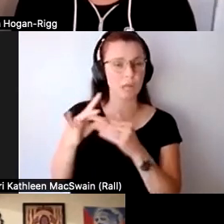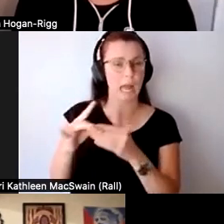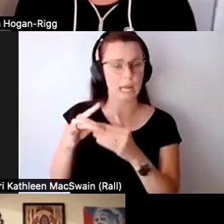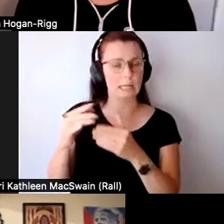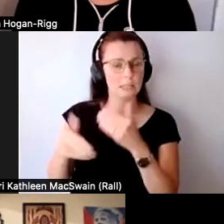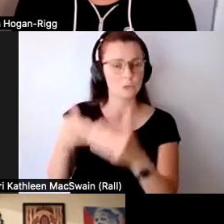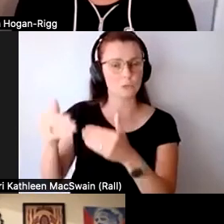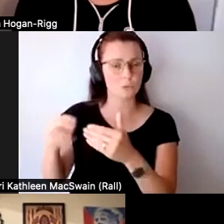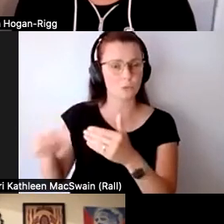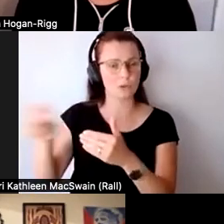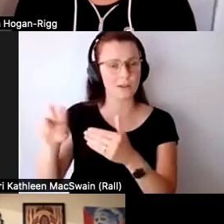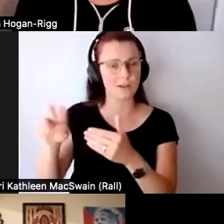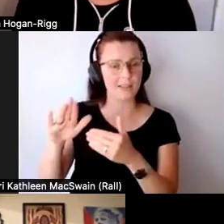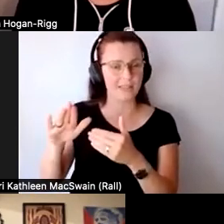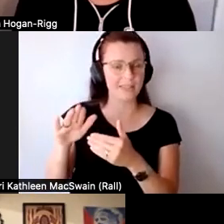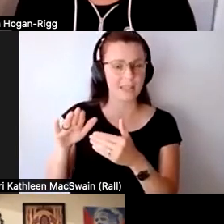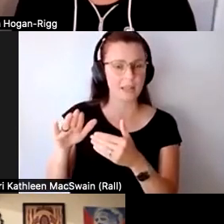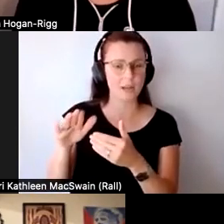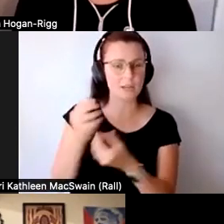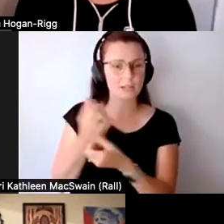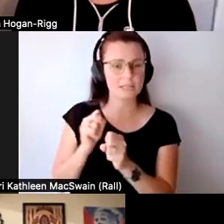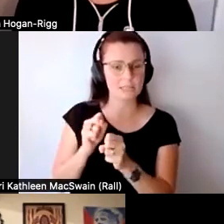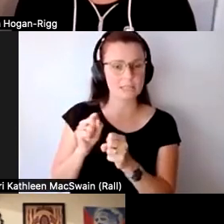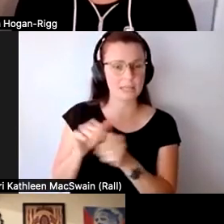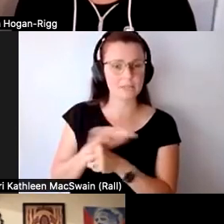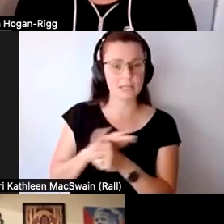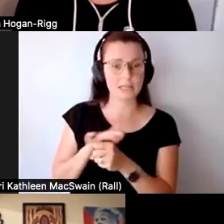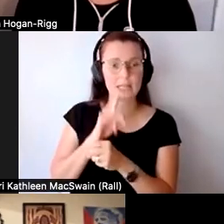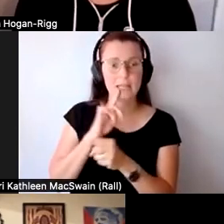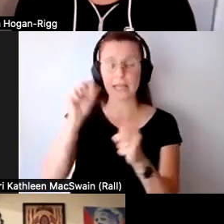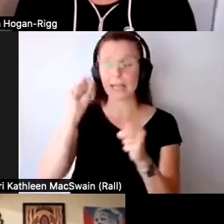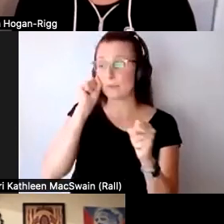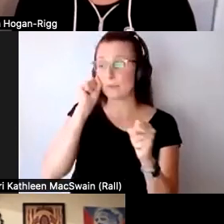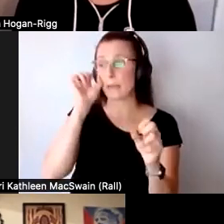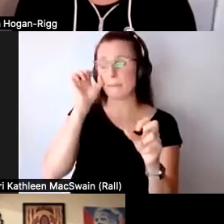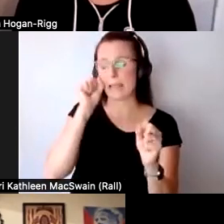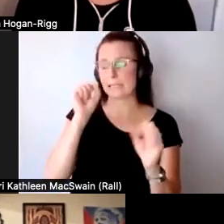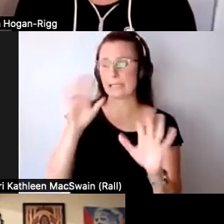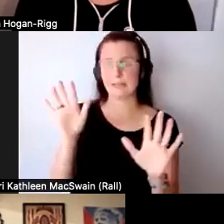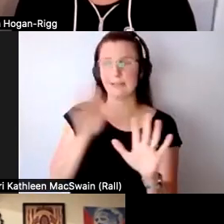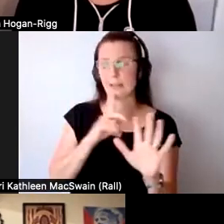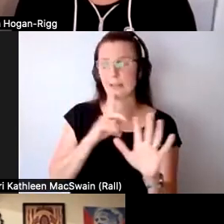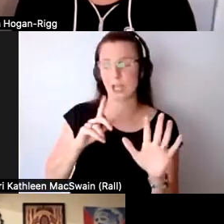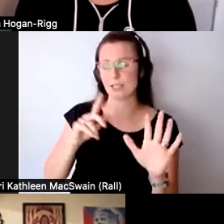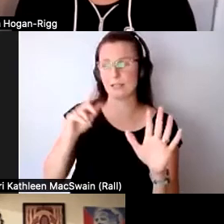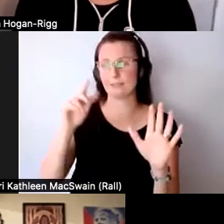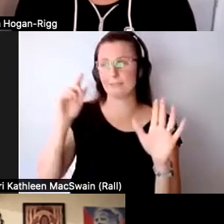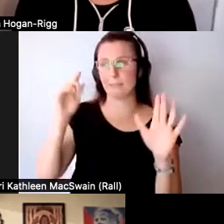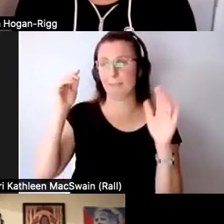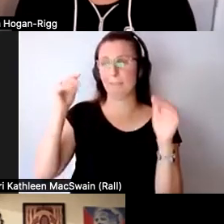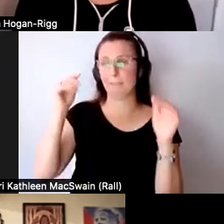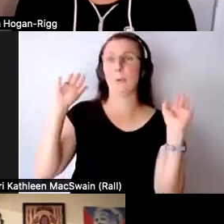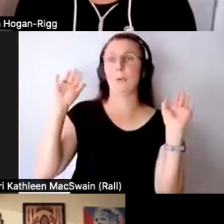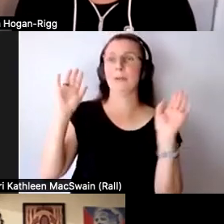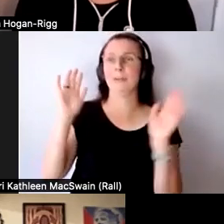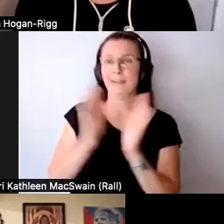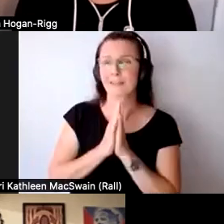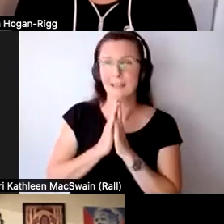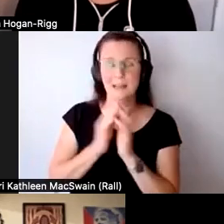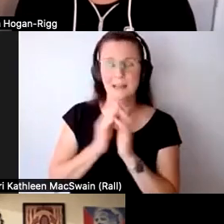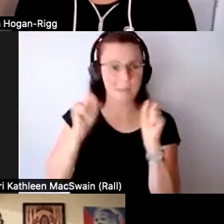prevention site, which was, it was amazing. And it was beyond the scope of what I thought, like what we're even trying to do here.